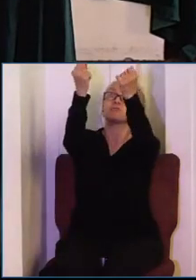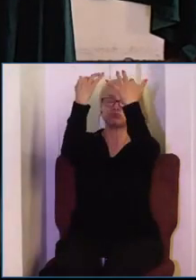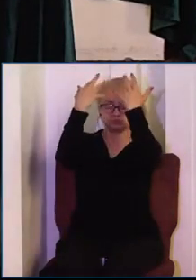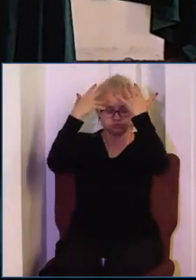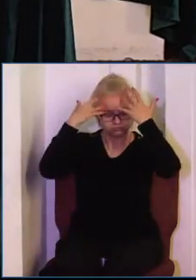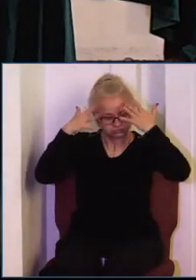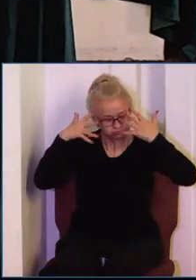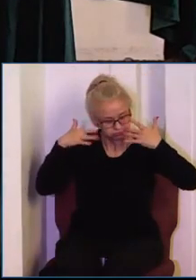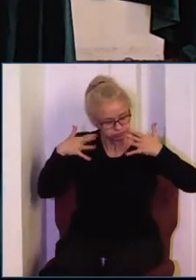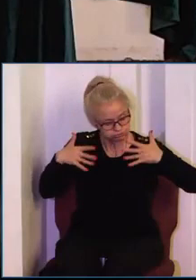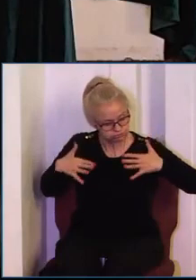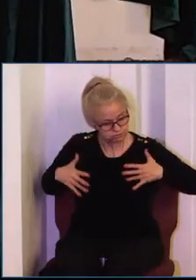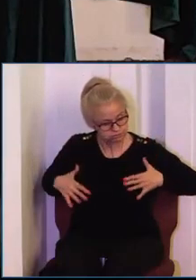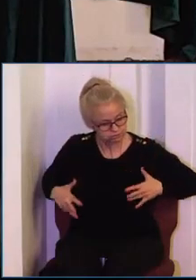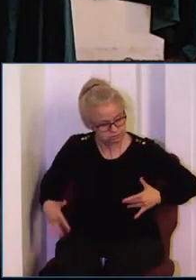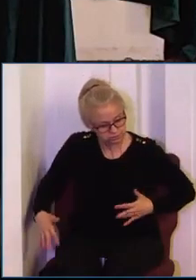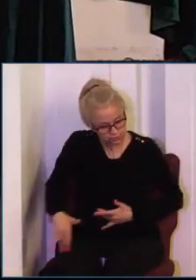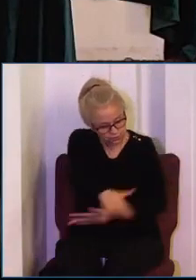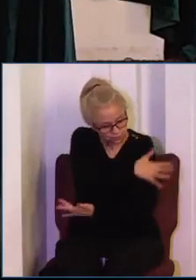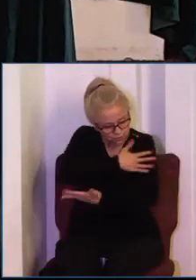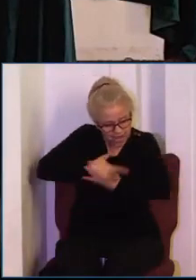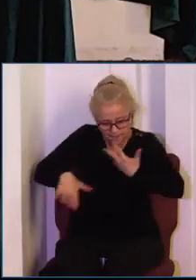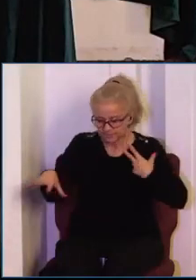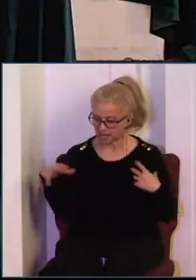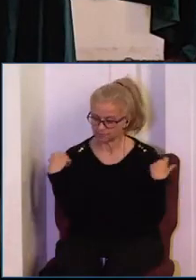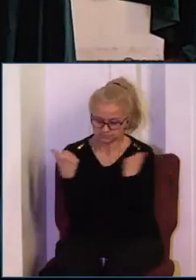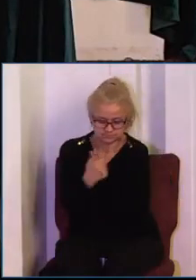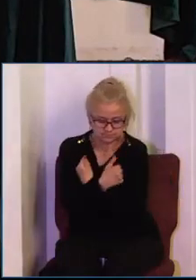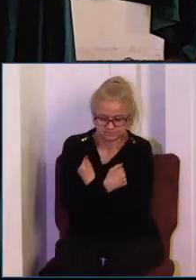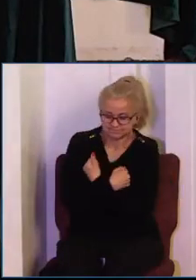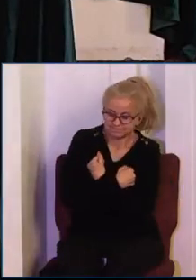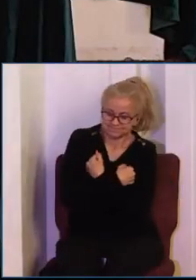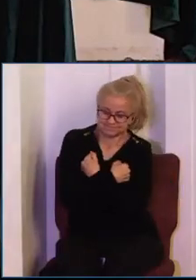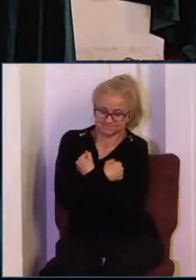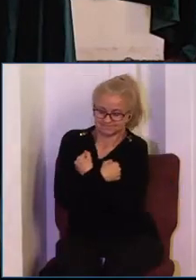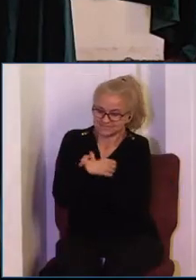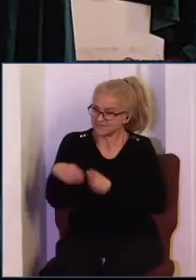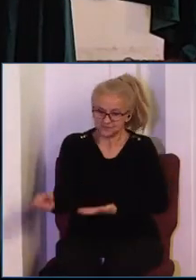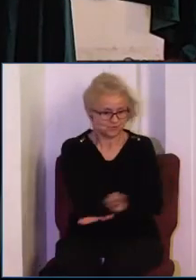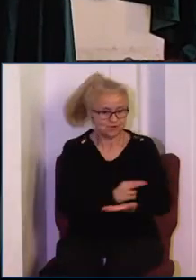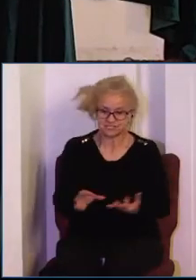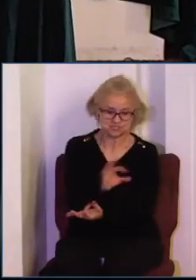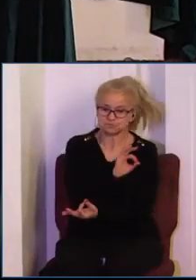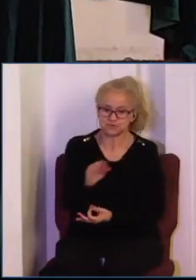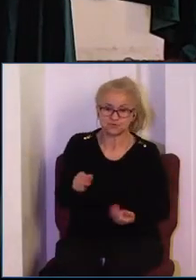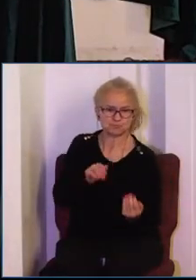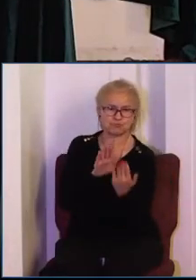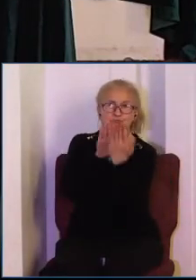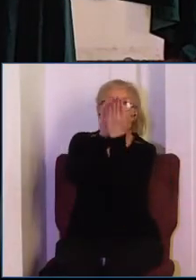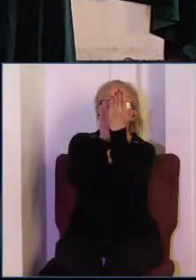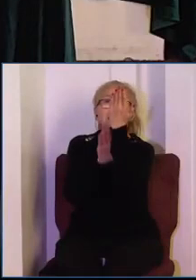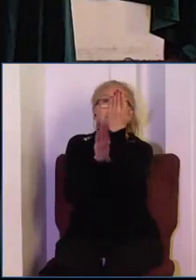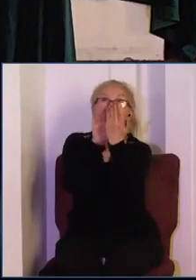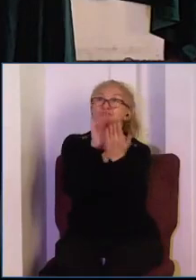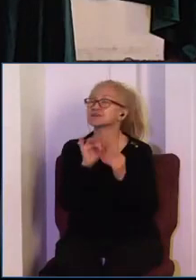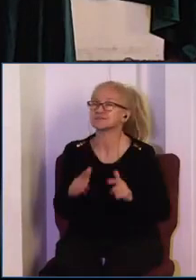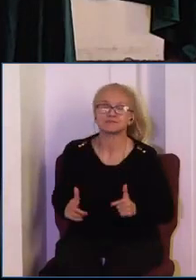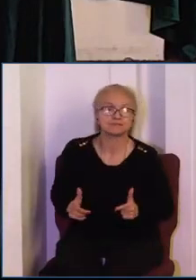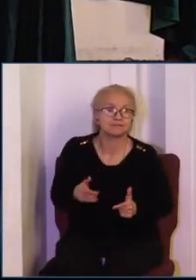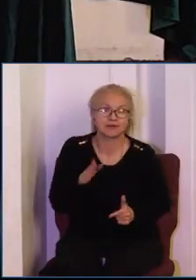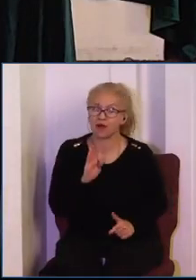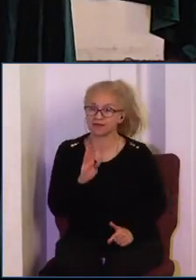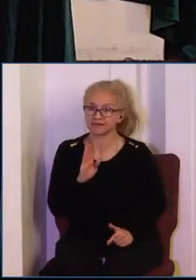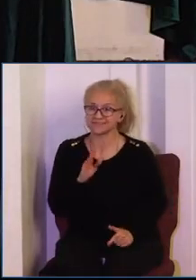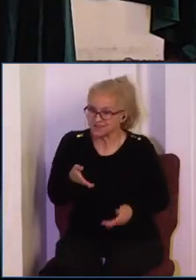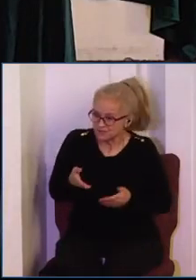up in the Holy Spirit, in the very presence of God. Through Ruth, the legacy was